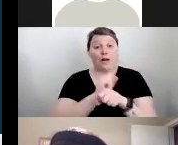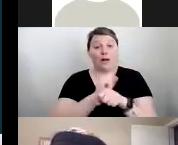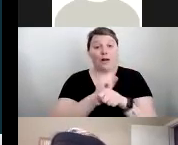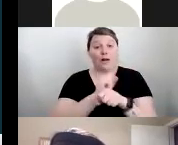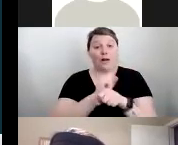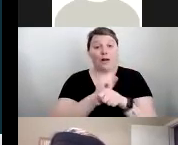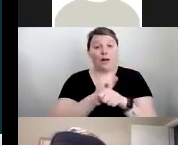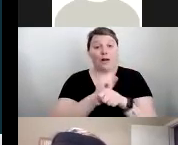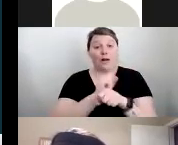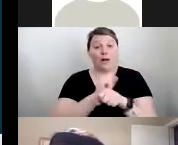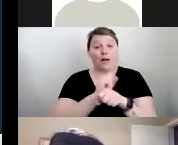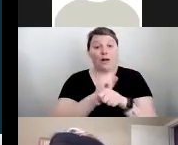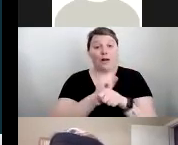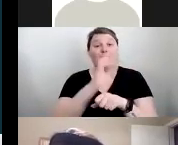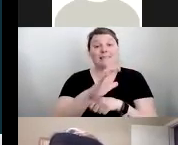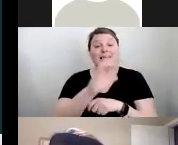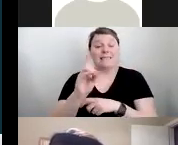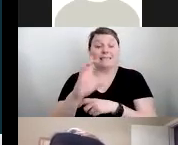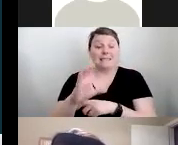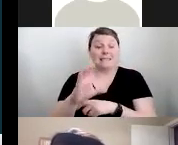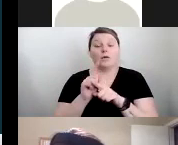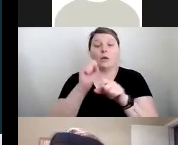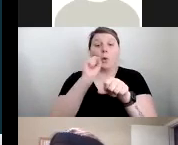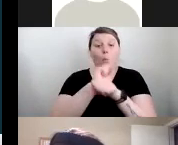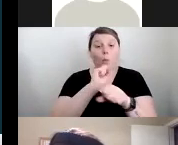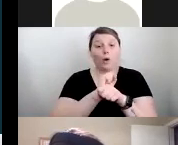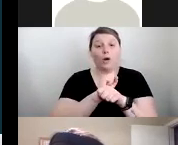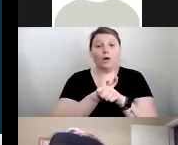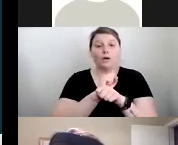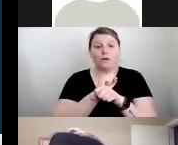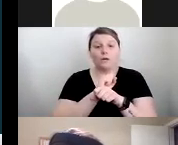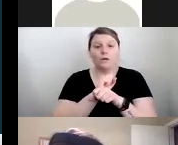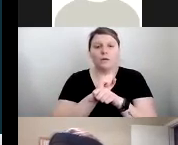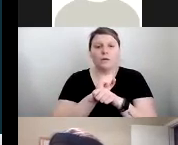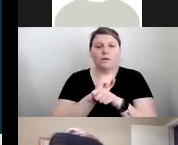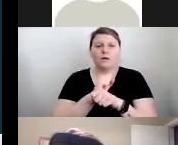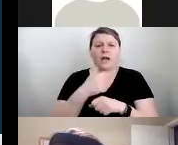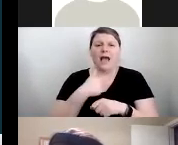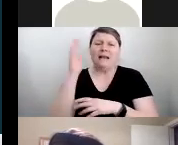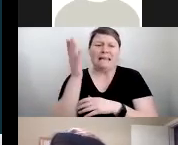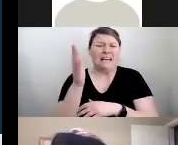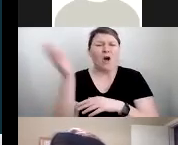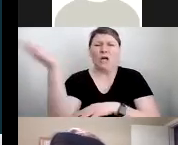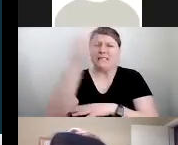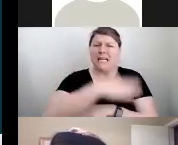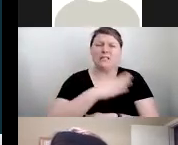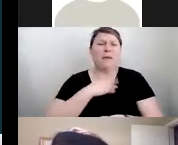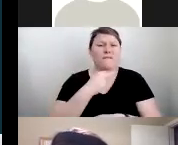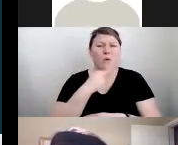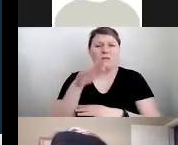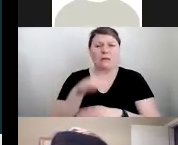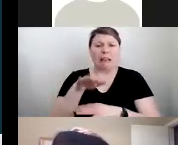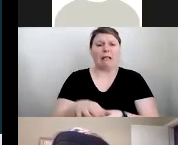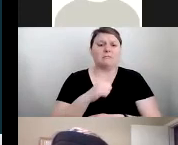of Prisons, the Indian Health Service. I've been giving talks all day, so I think I'm losing my voice.